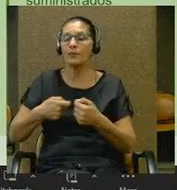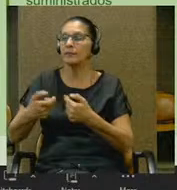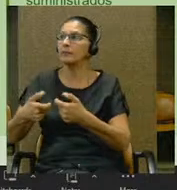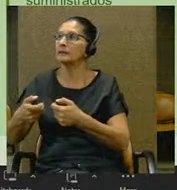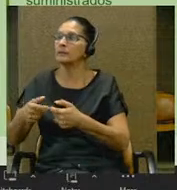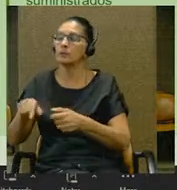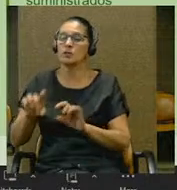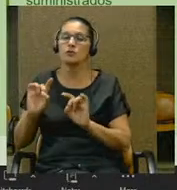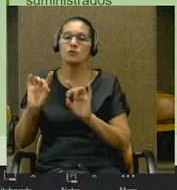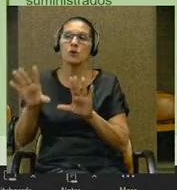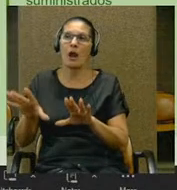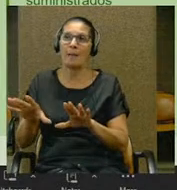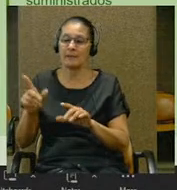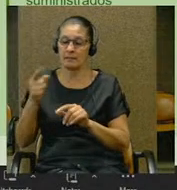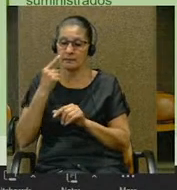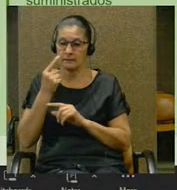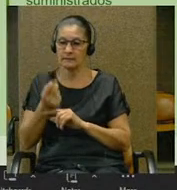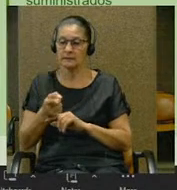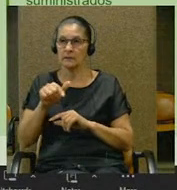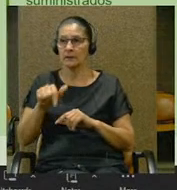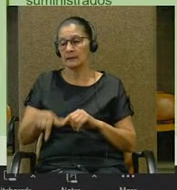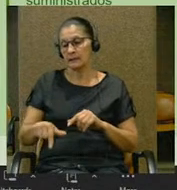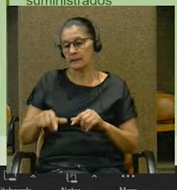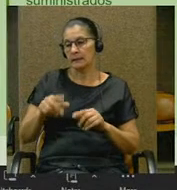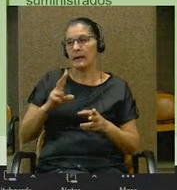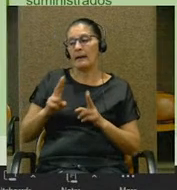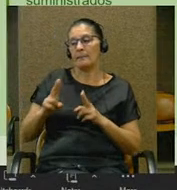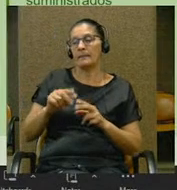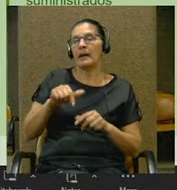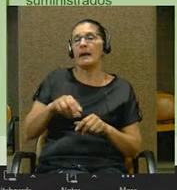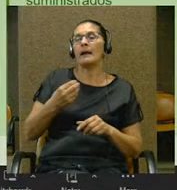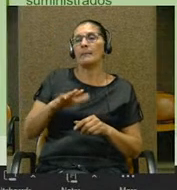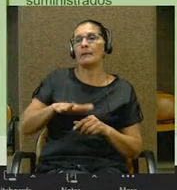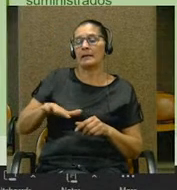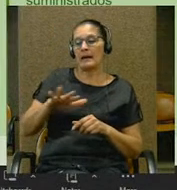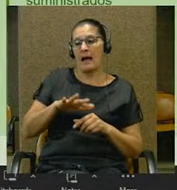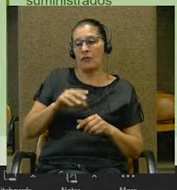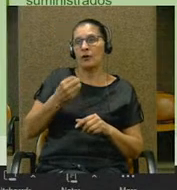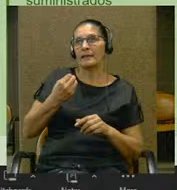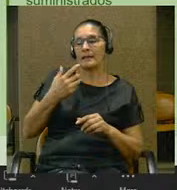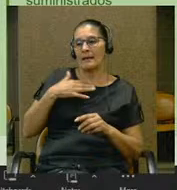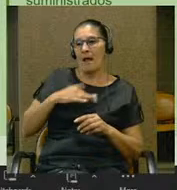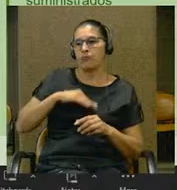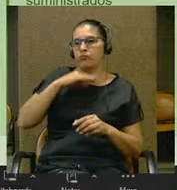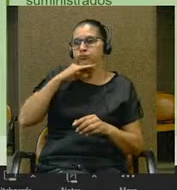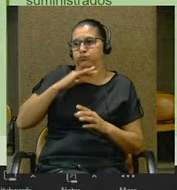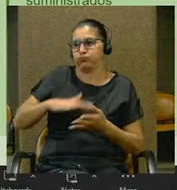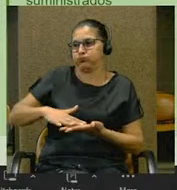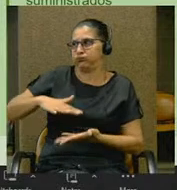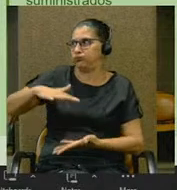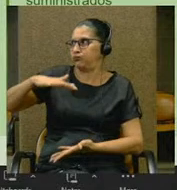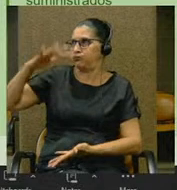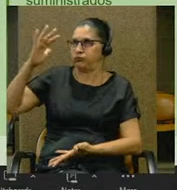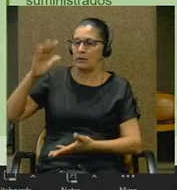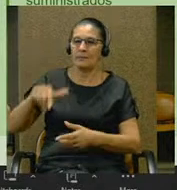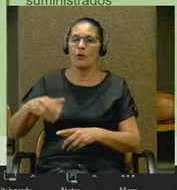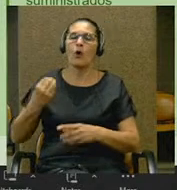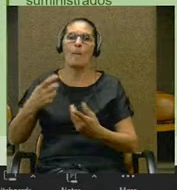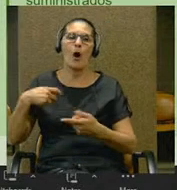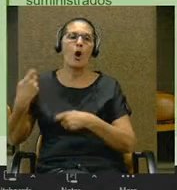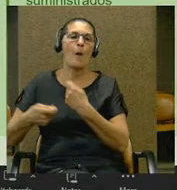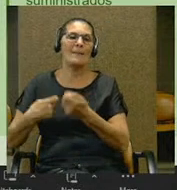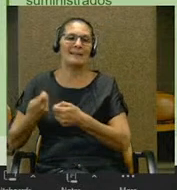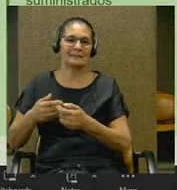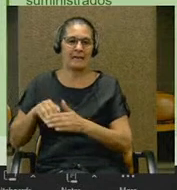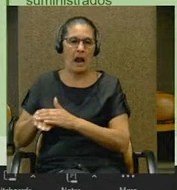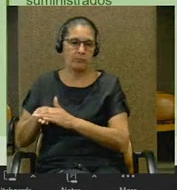finished, or the illegal markets see this gap in the market and they try to breach the gap. They might see